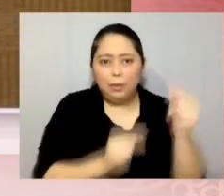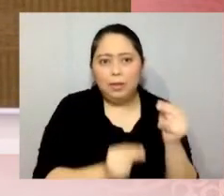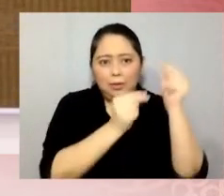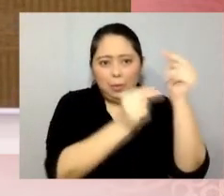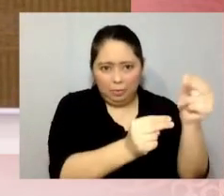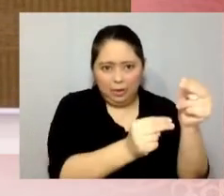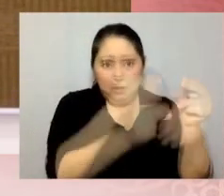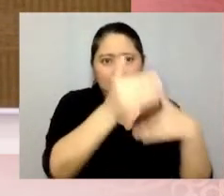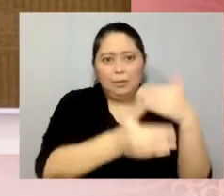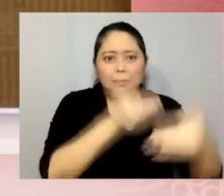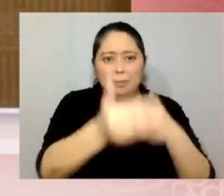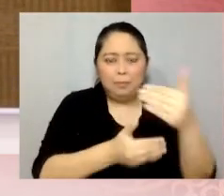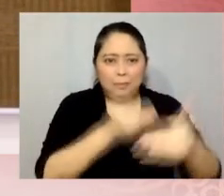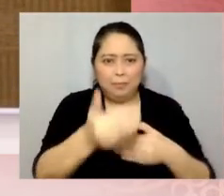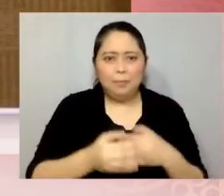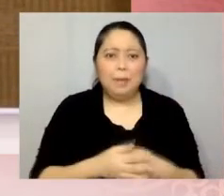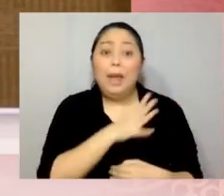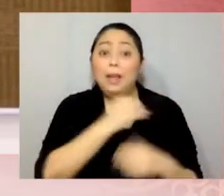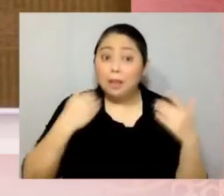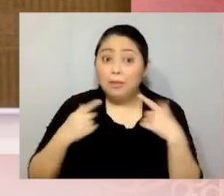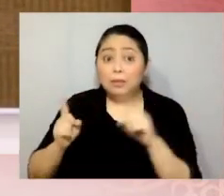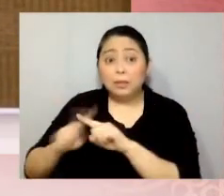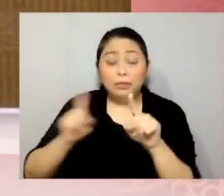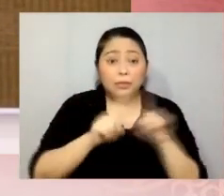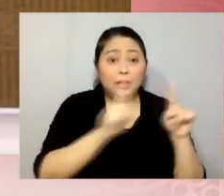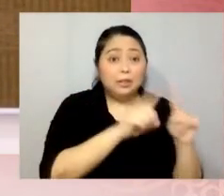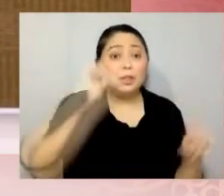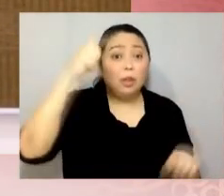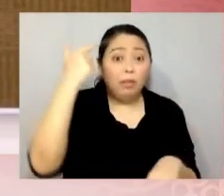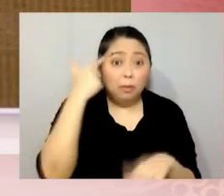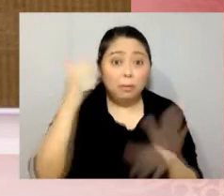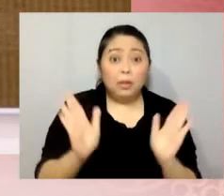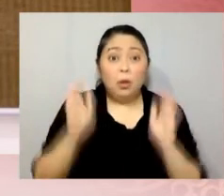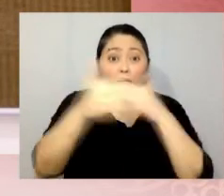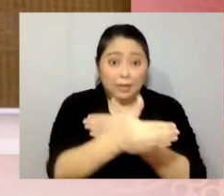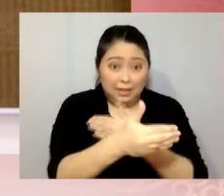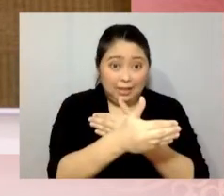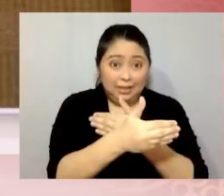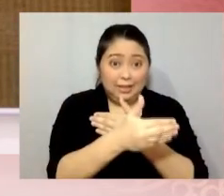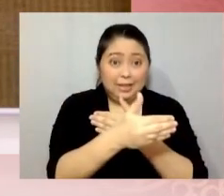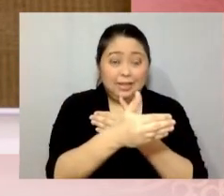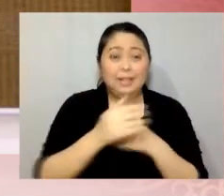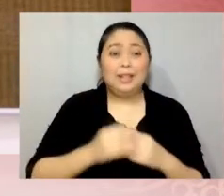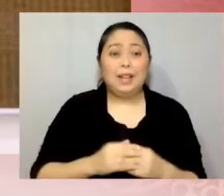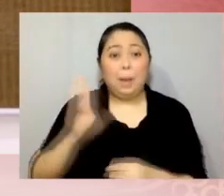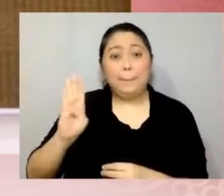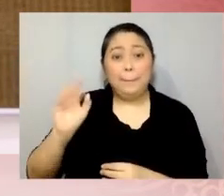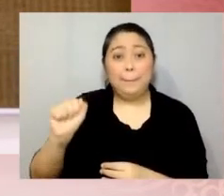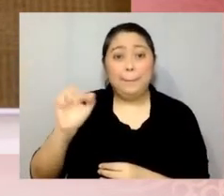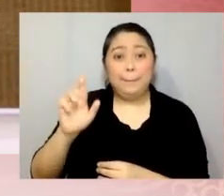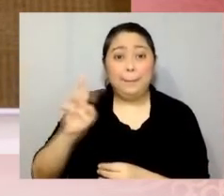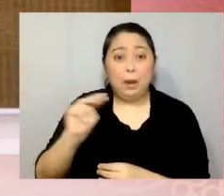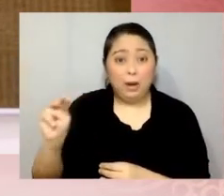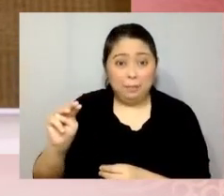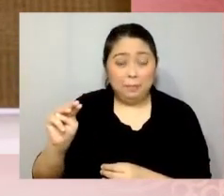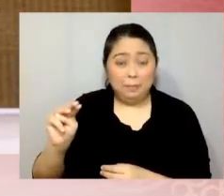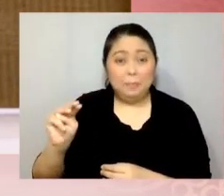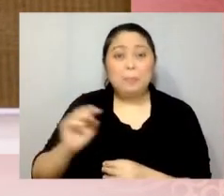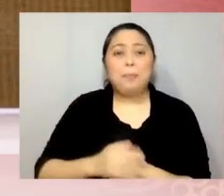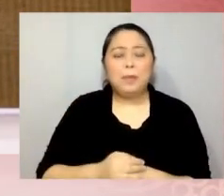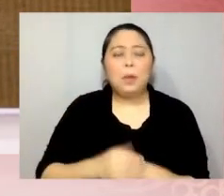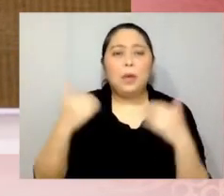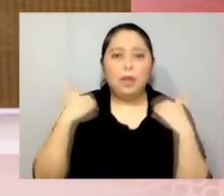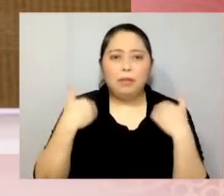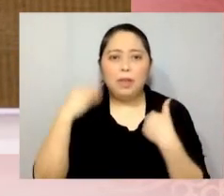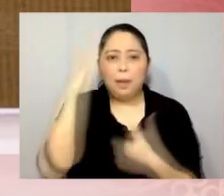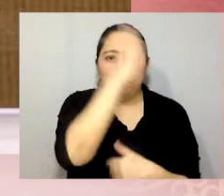have different offices in the executive side, no, of the Bangsamoro government. We have